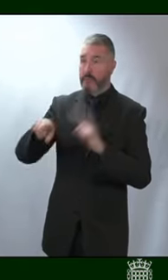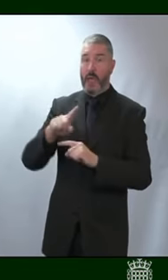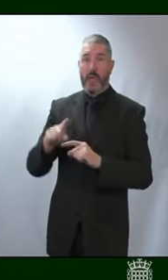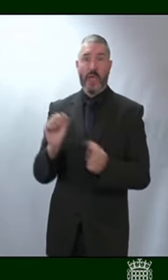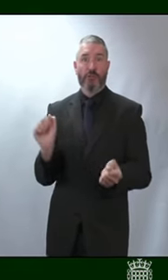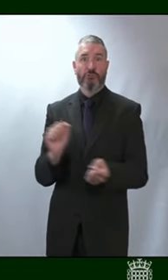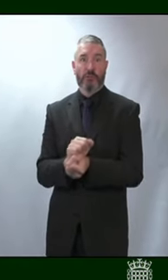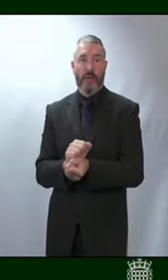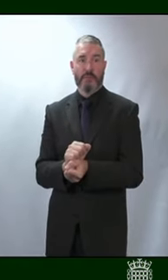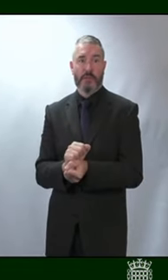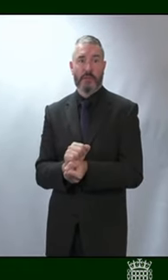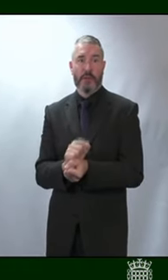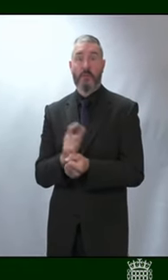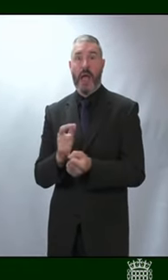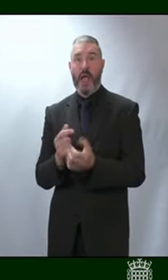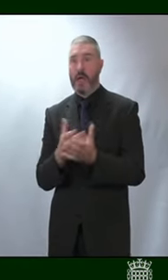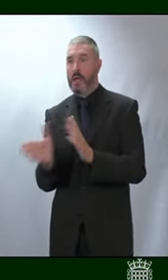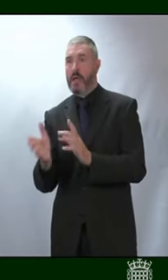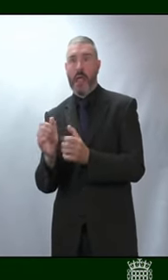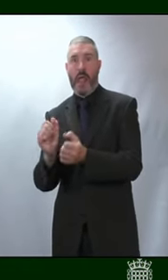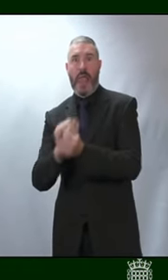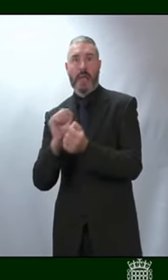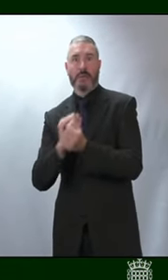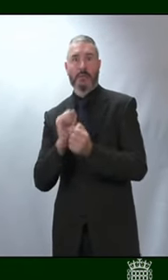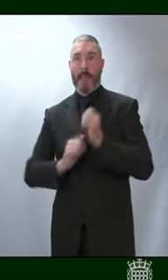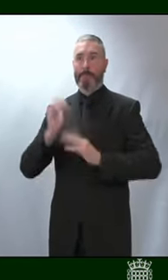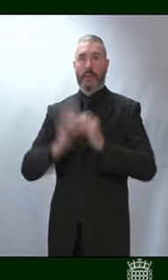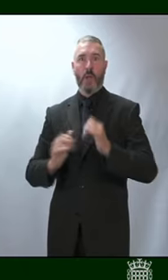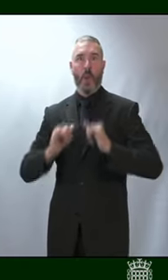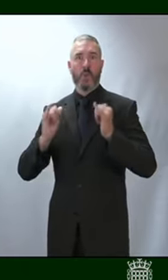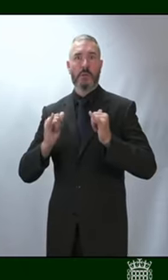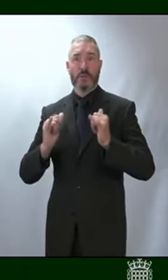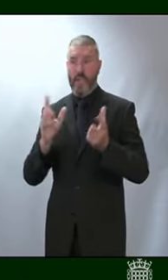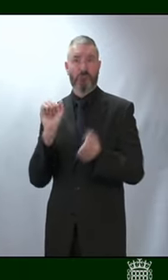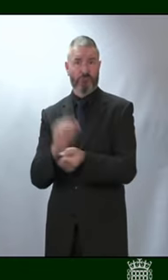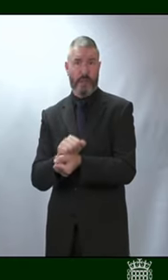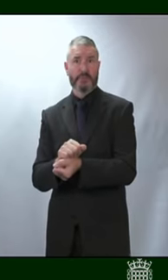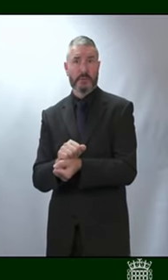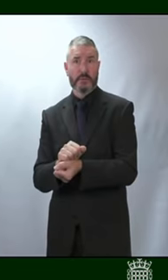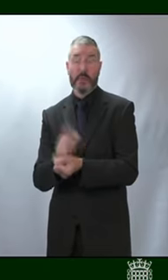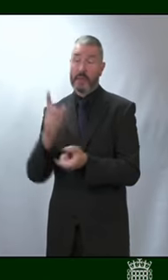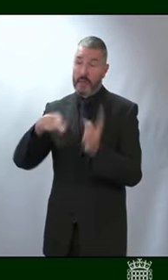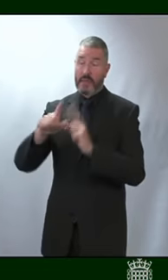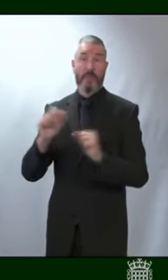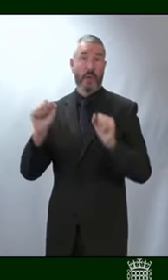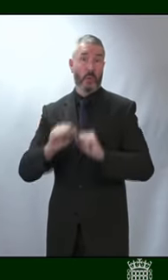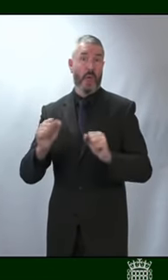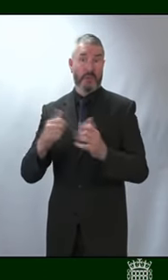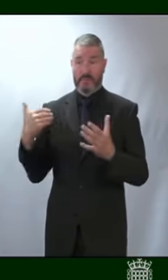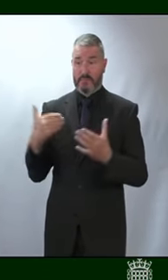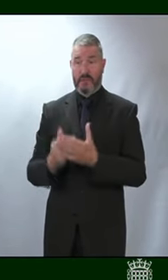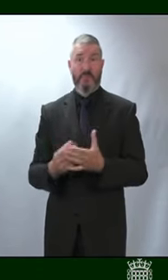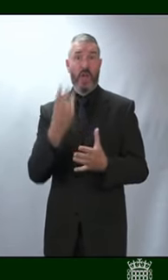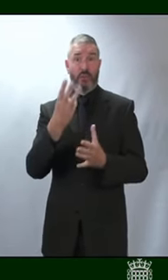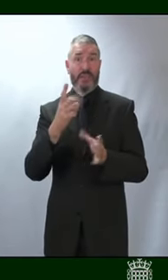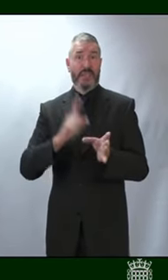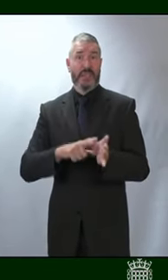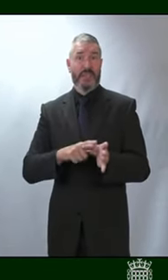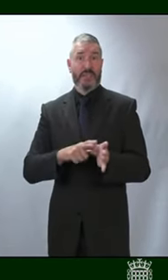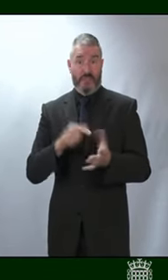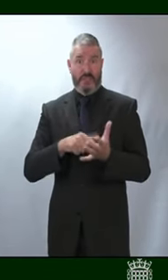between risk-adverse lenders and irresponsible building owners. They have been waiting 3 years already. So can the Prime